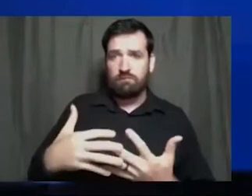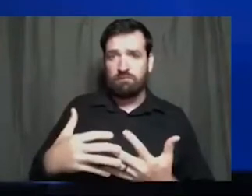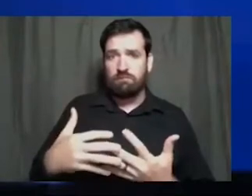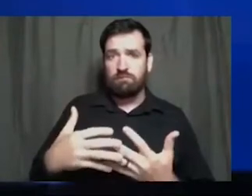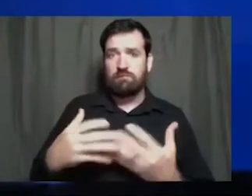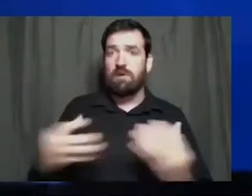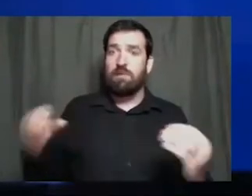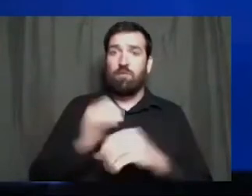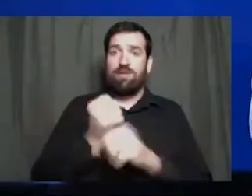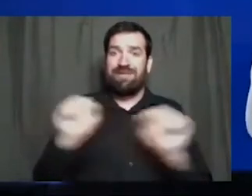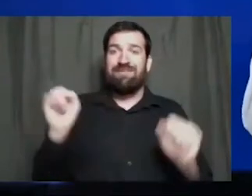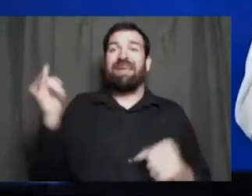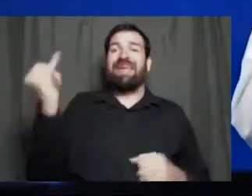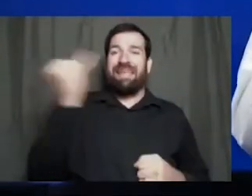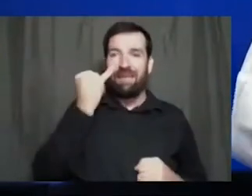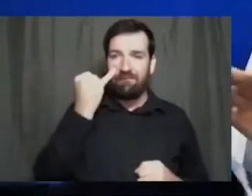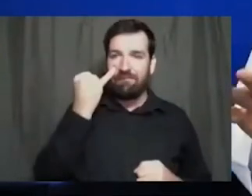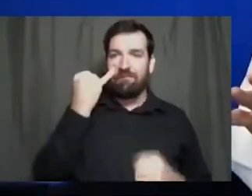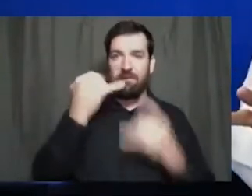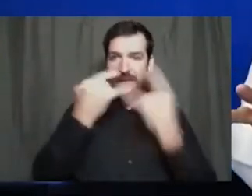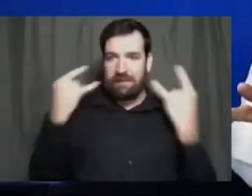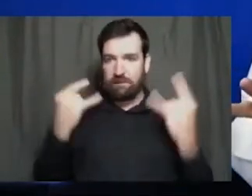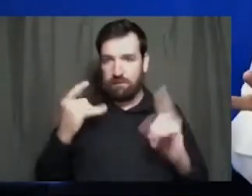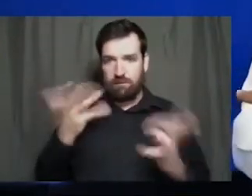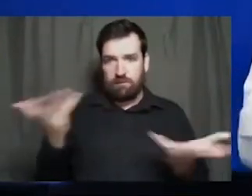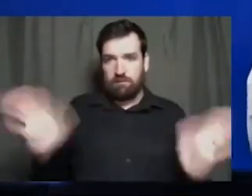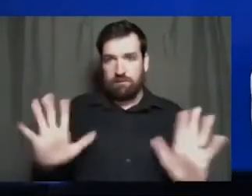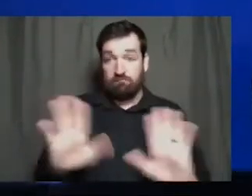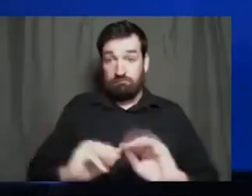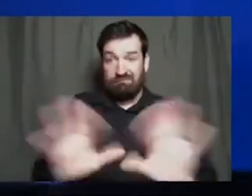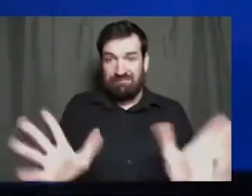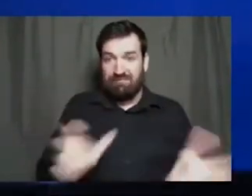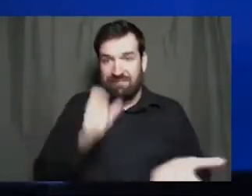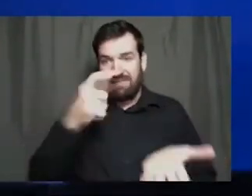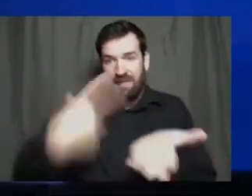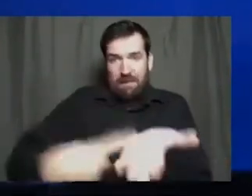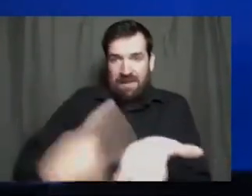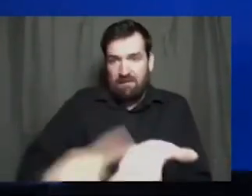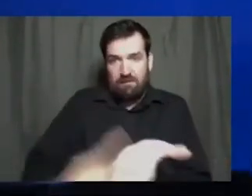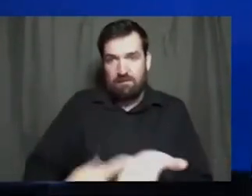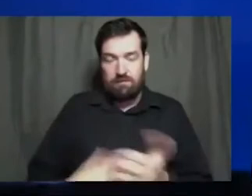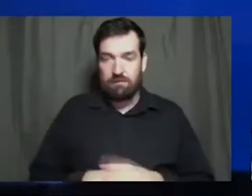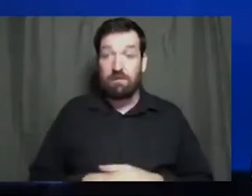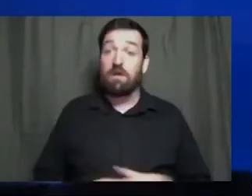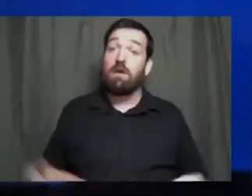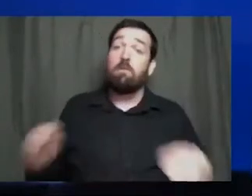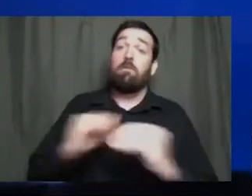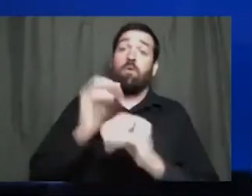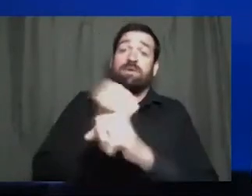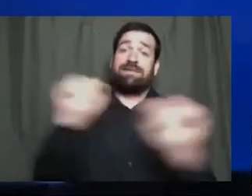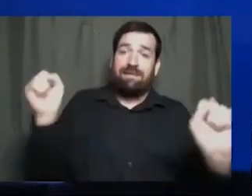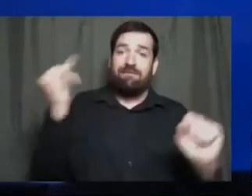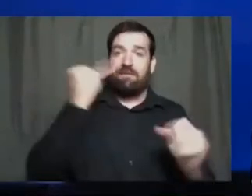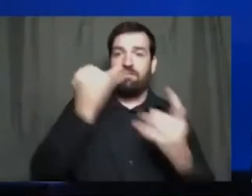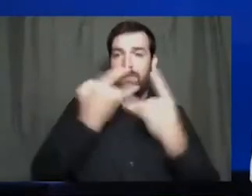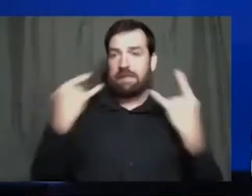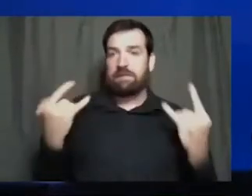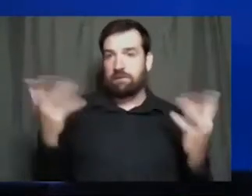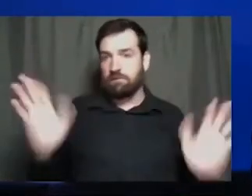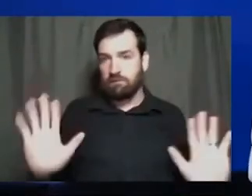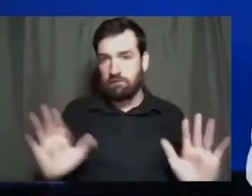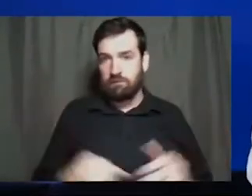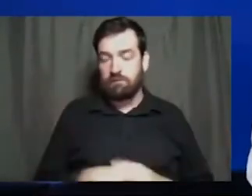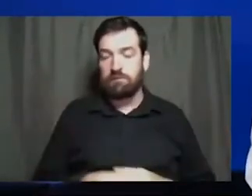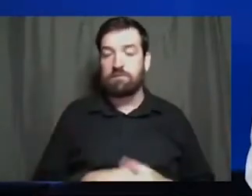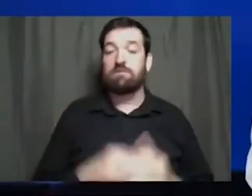mask. Mm-hmm. Right? That is not a debate any longer. You are safer if you mask. Then it becomes a